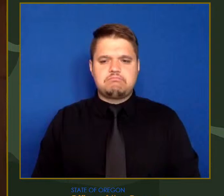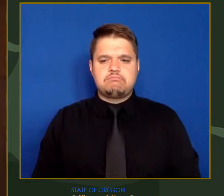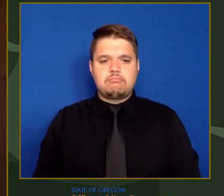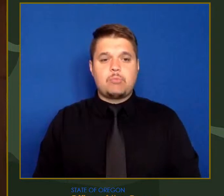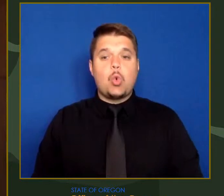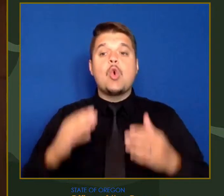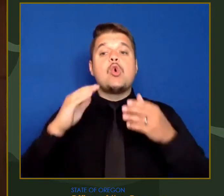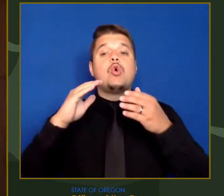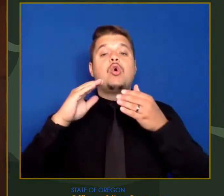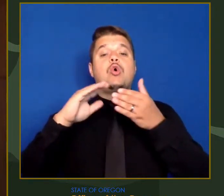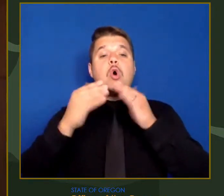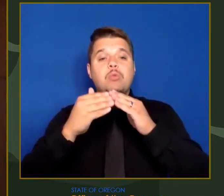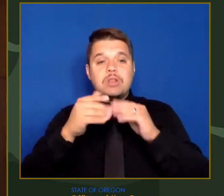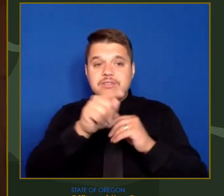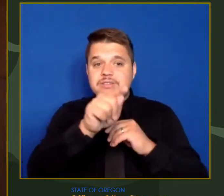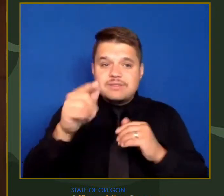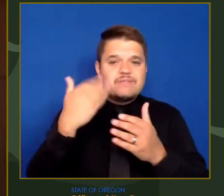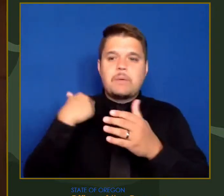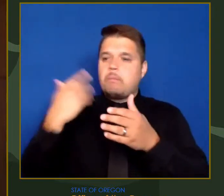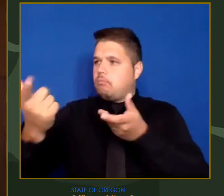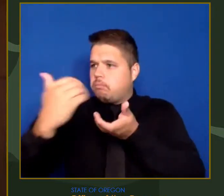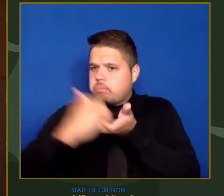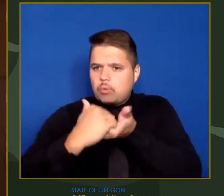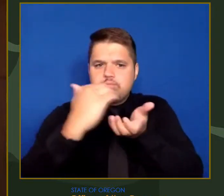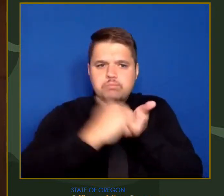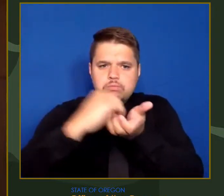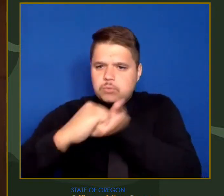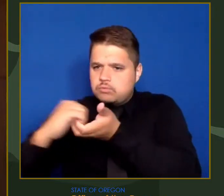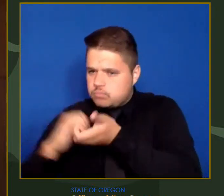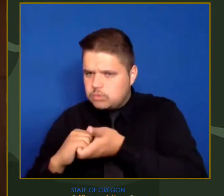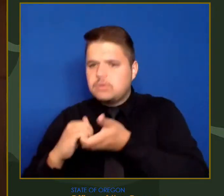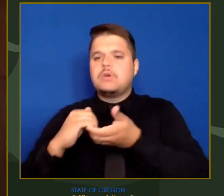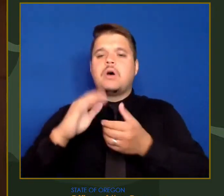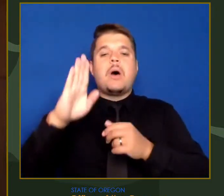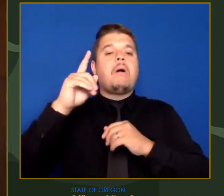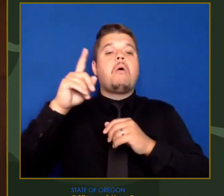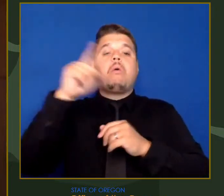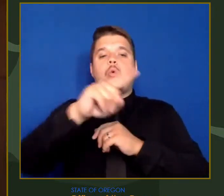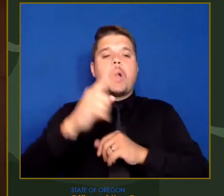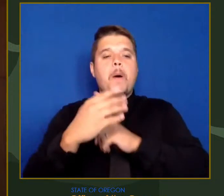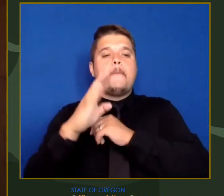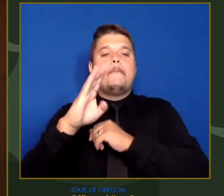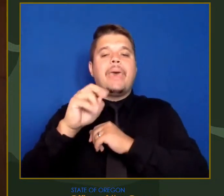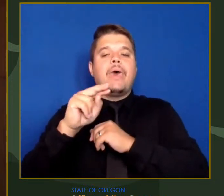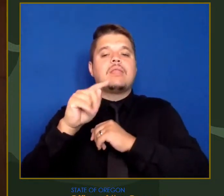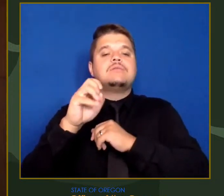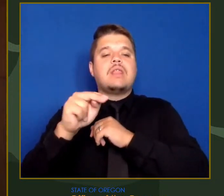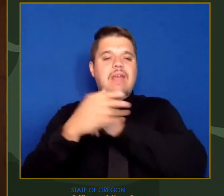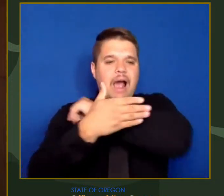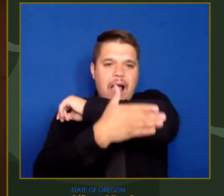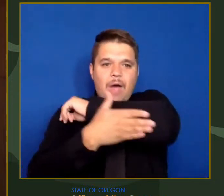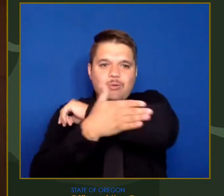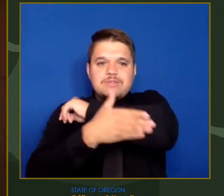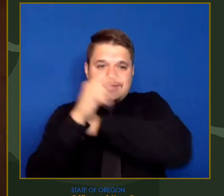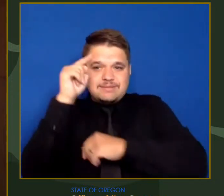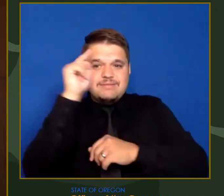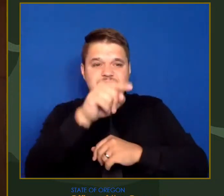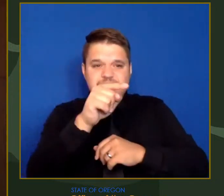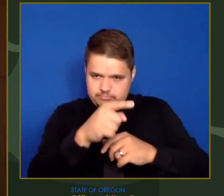to vaccinate their residents. Benton County, for example, has already vaccinated